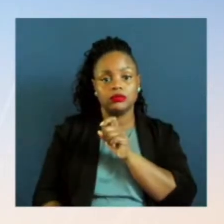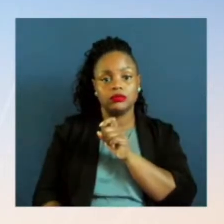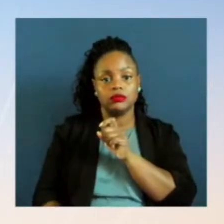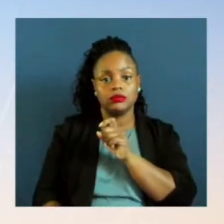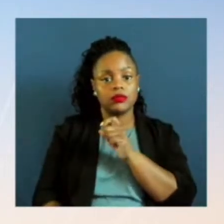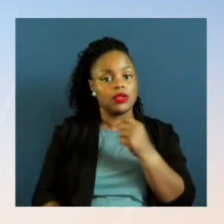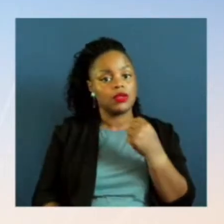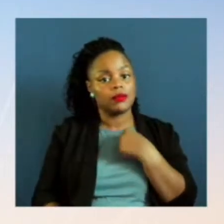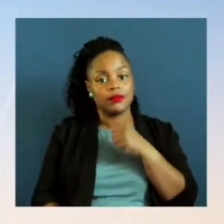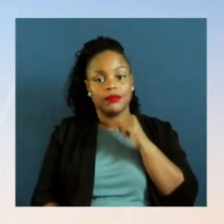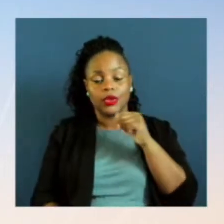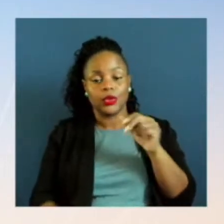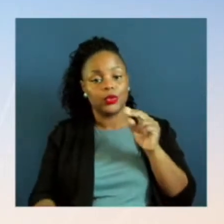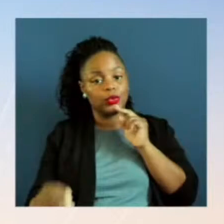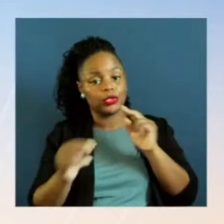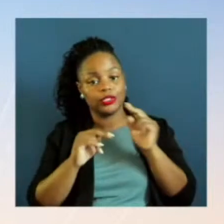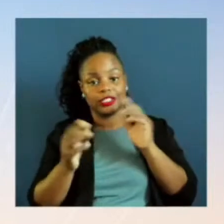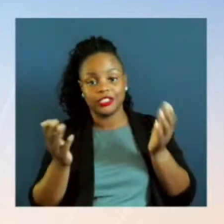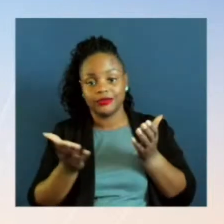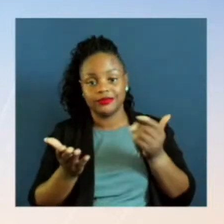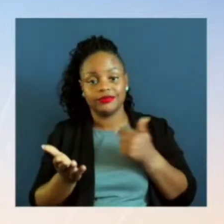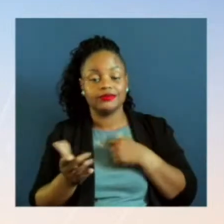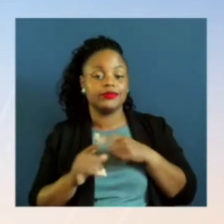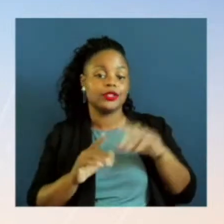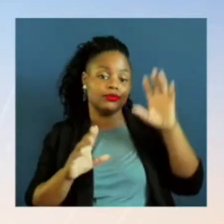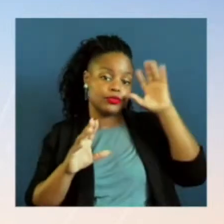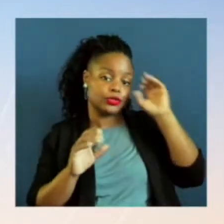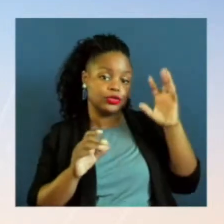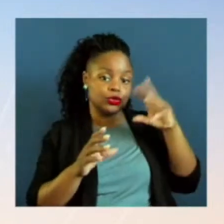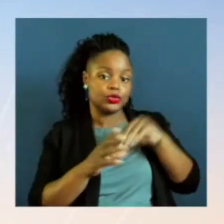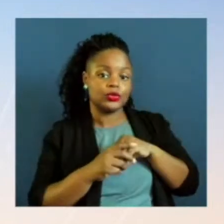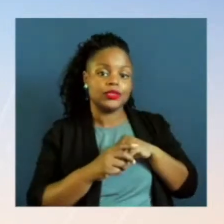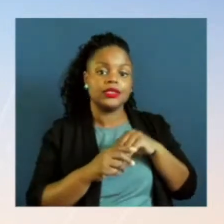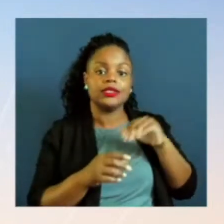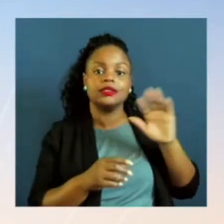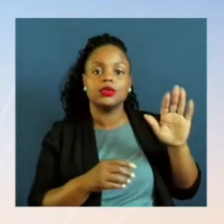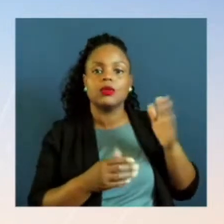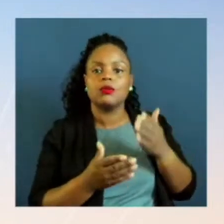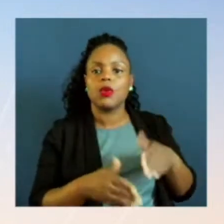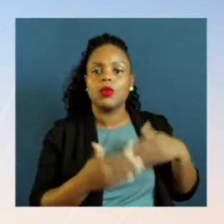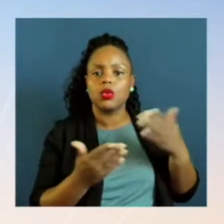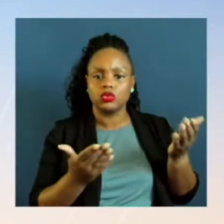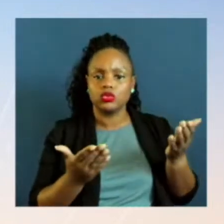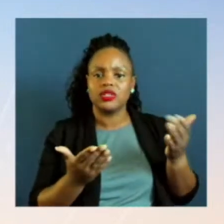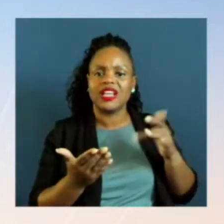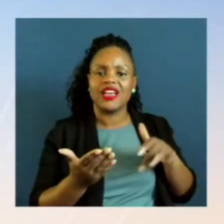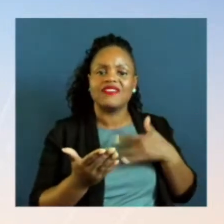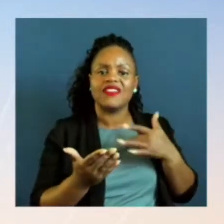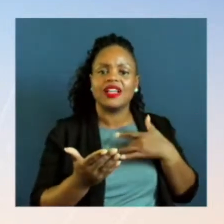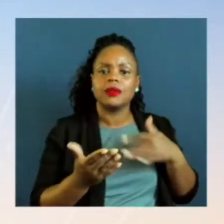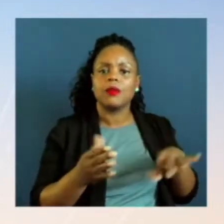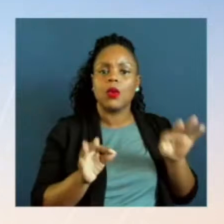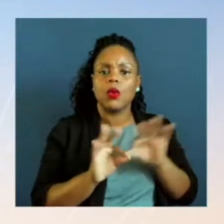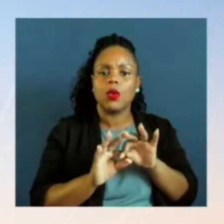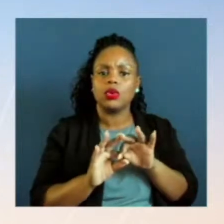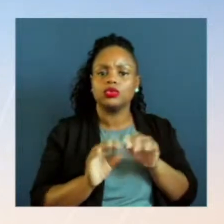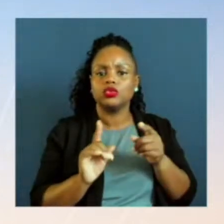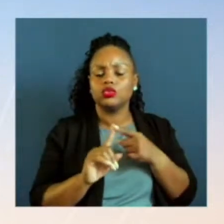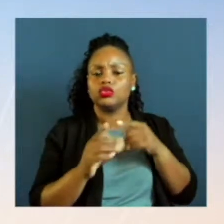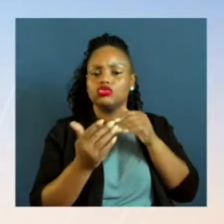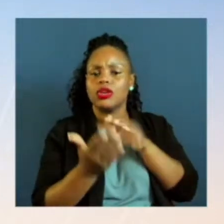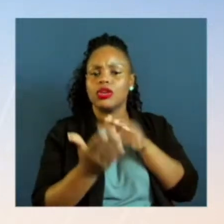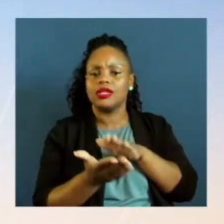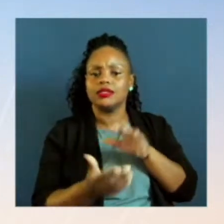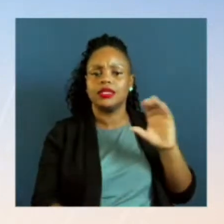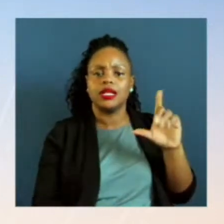those proposals in the package because he feels they are vitally important to addressing the climate crisis. And the climate crisis is one